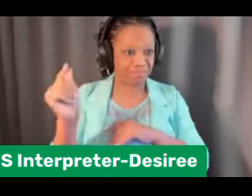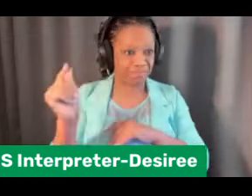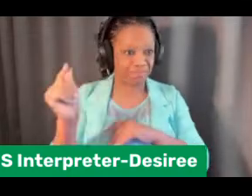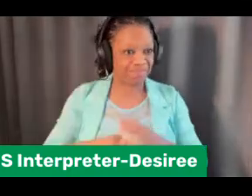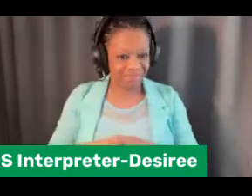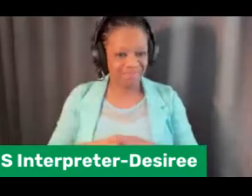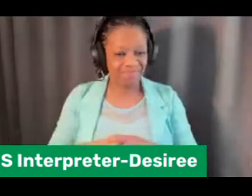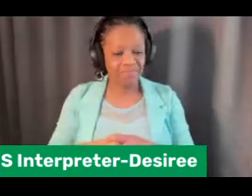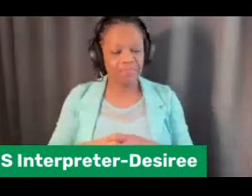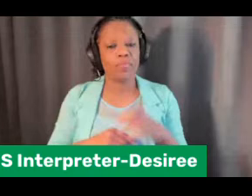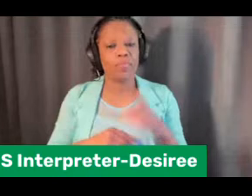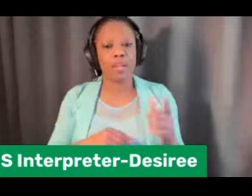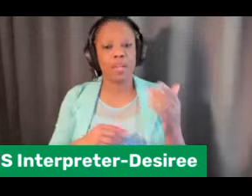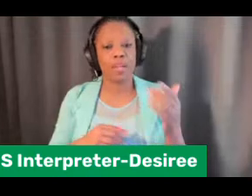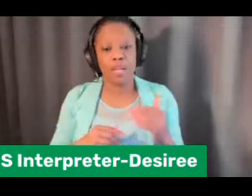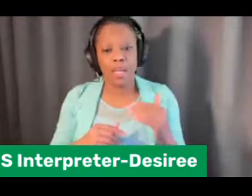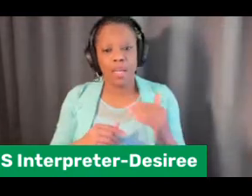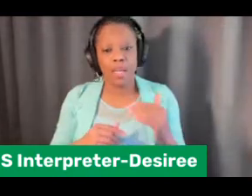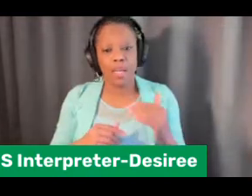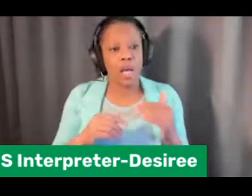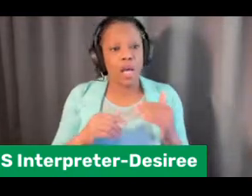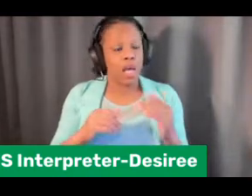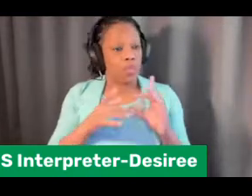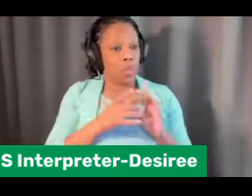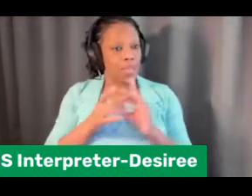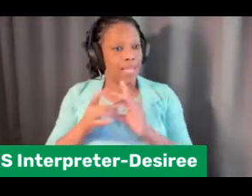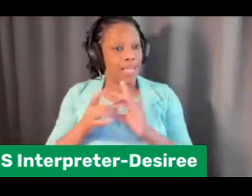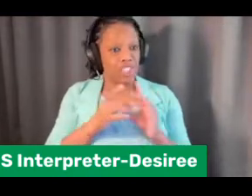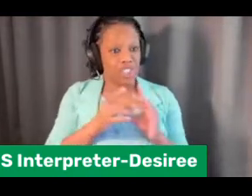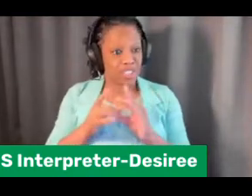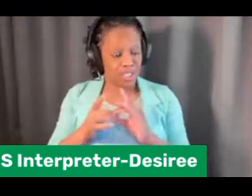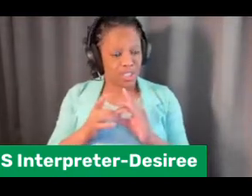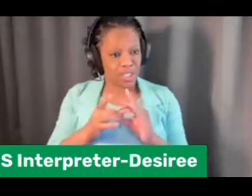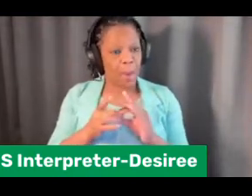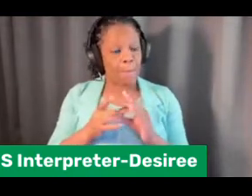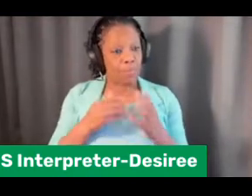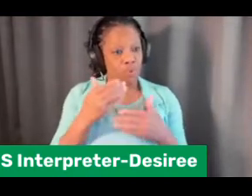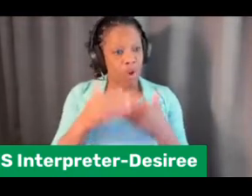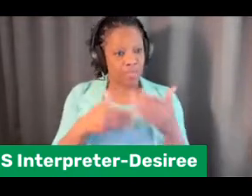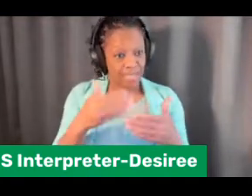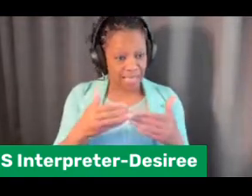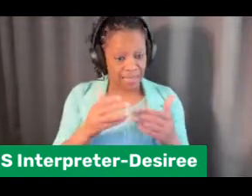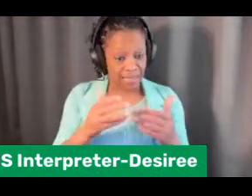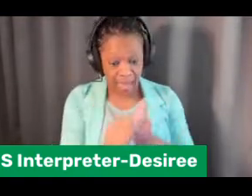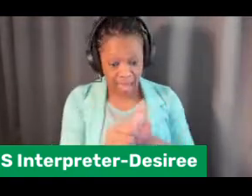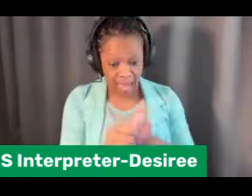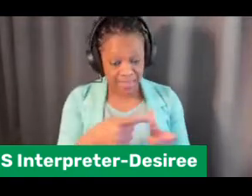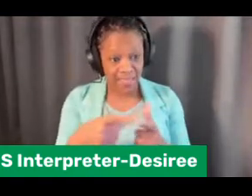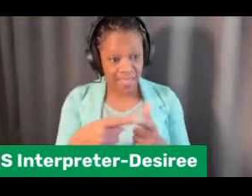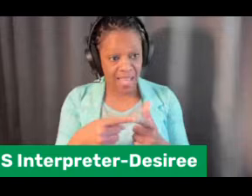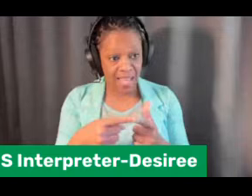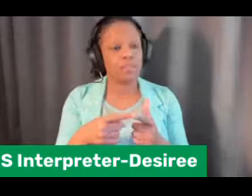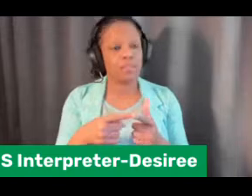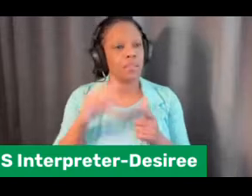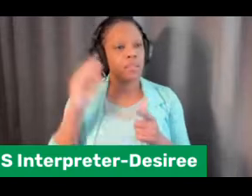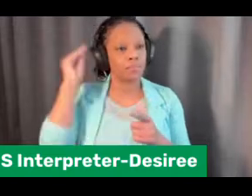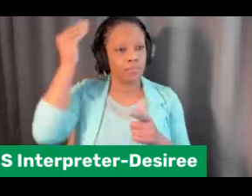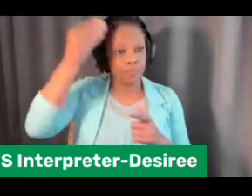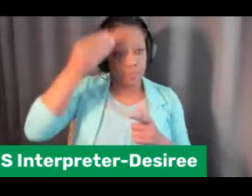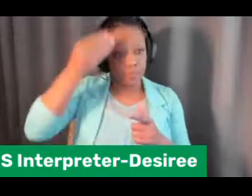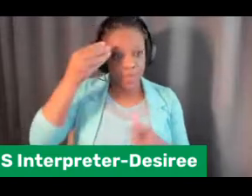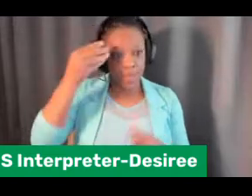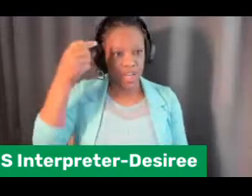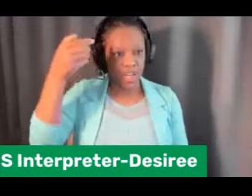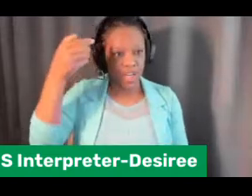if it gets past the relational mechanism, it gets into our neocortex, the front area of the brain here. And this is where learning